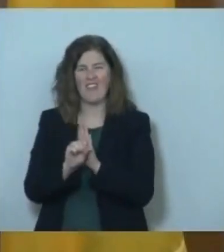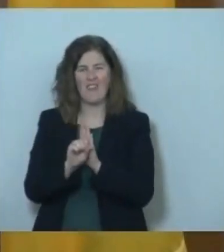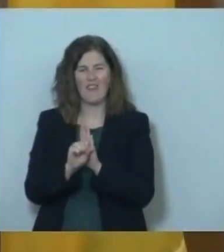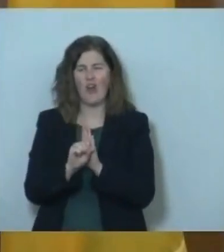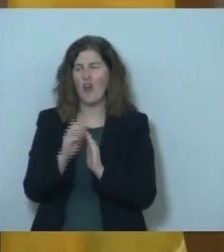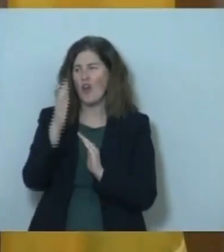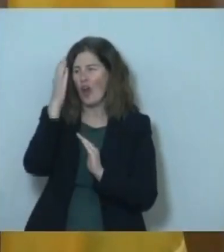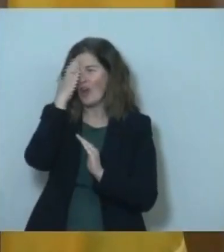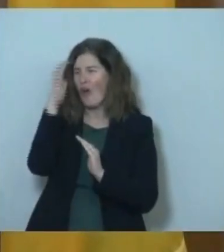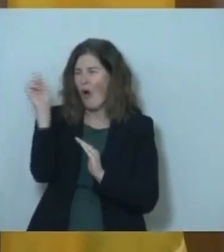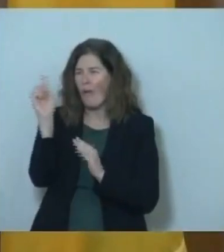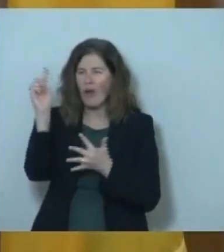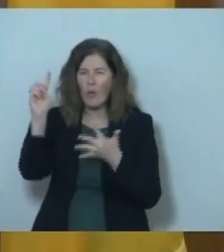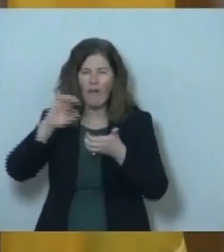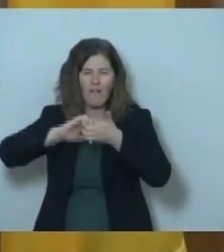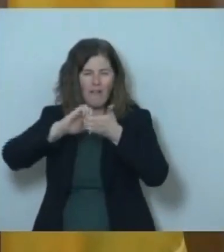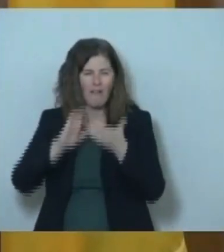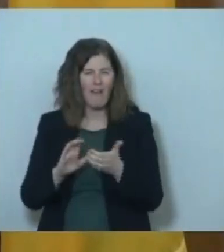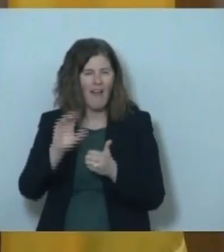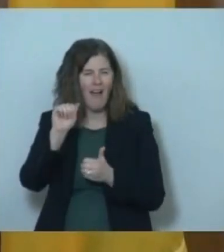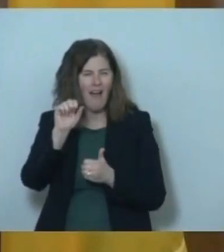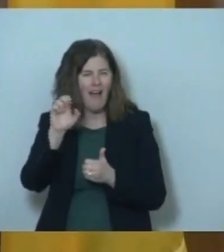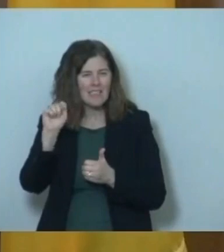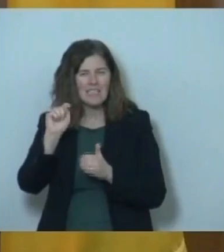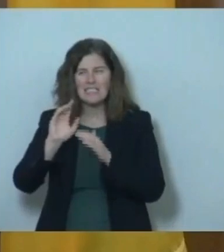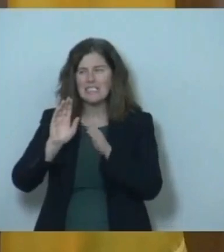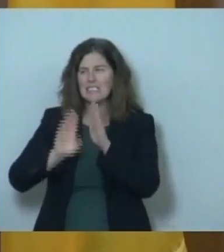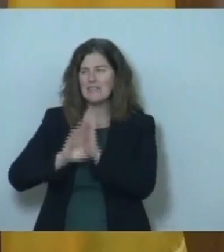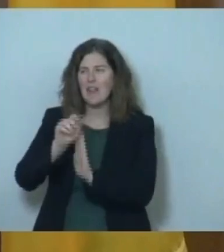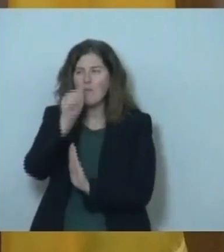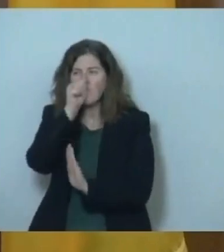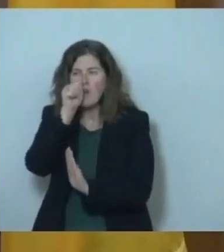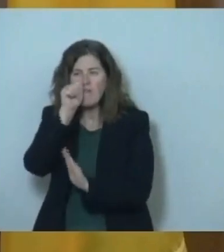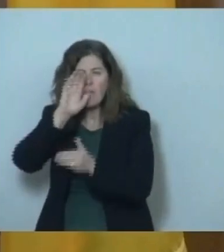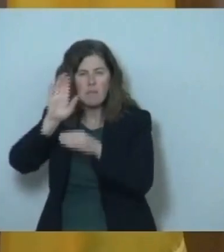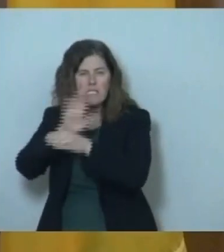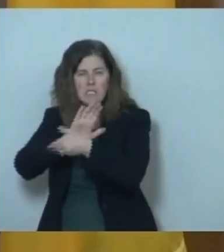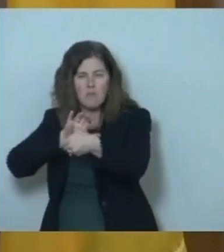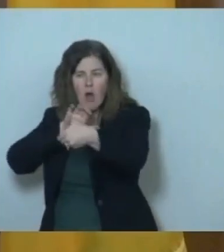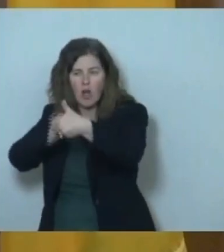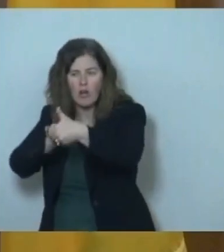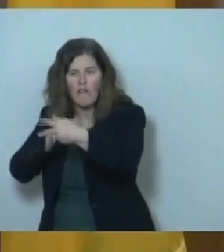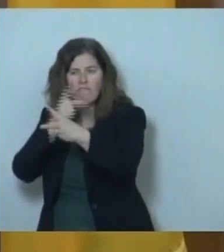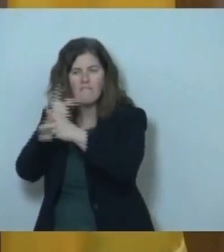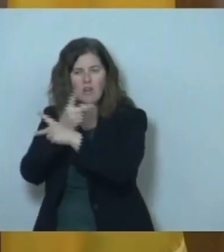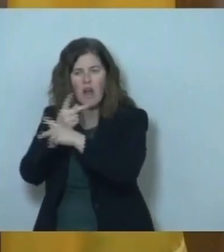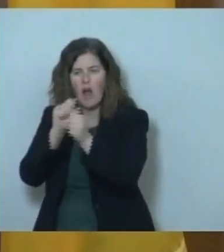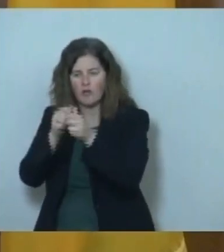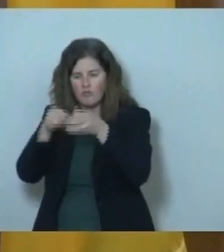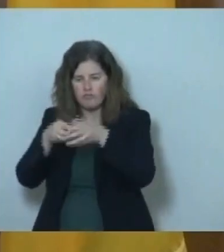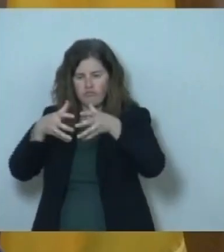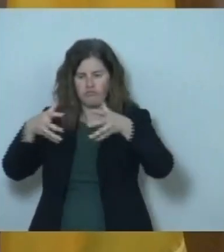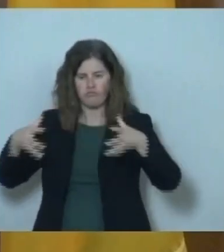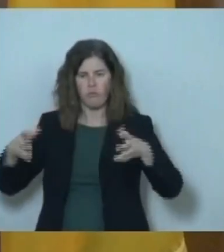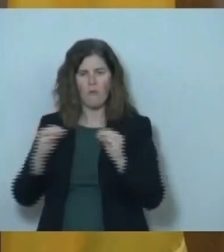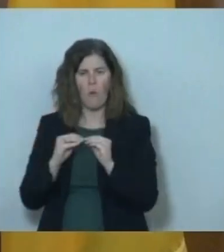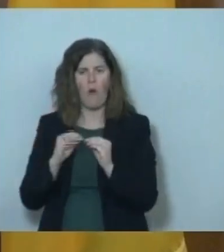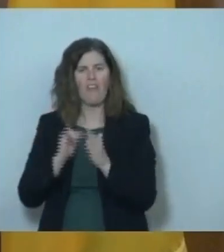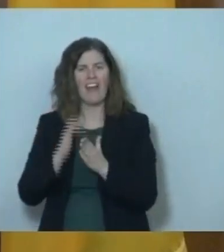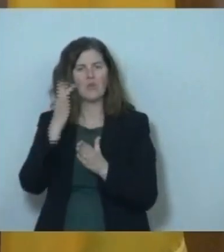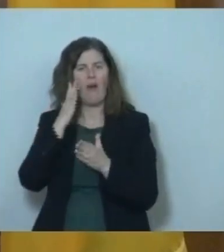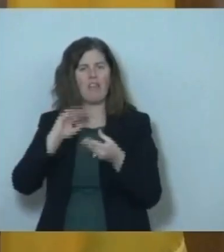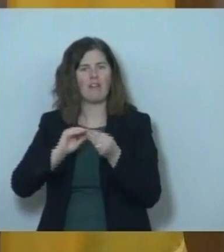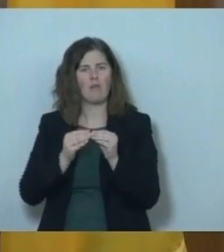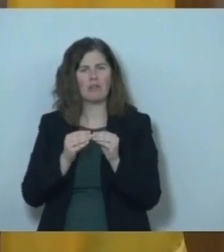your assets are, always develop private sector partners, figure out ways to keep expanding. But that's why those numbers